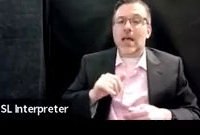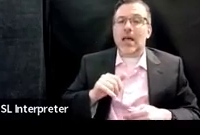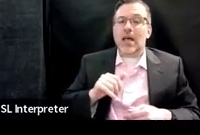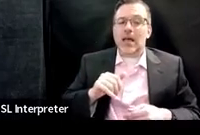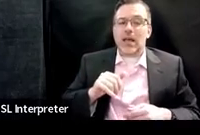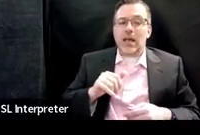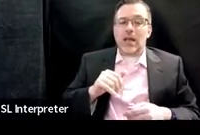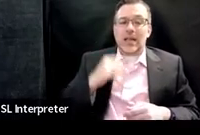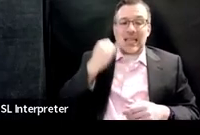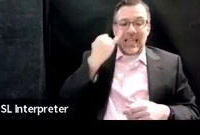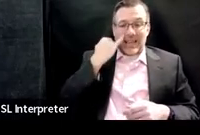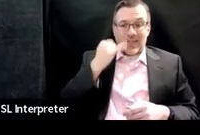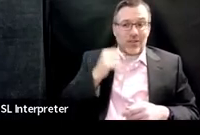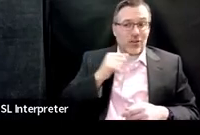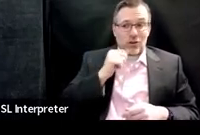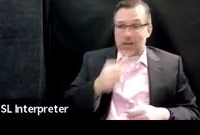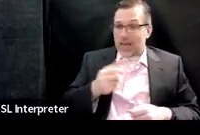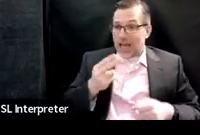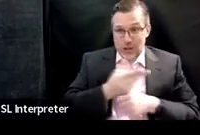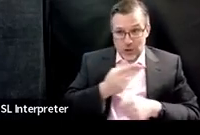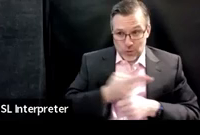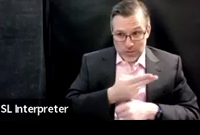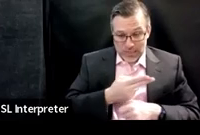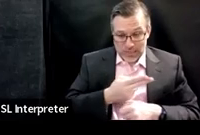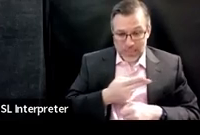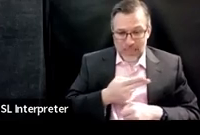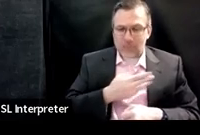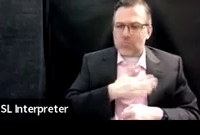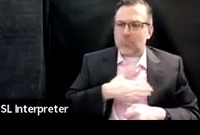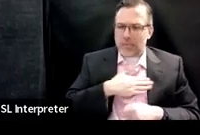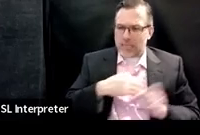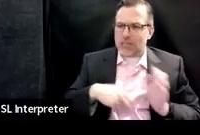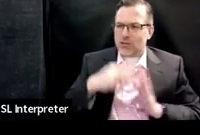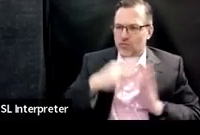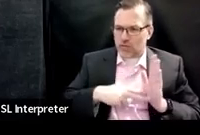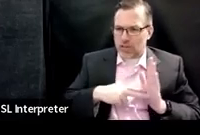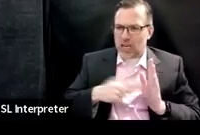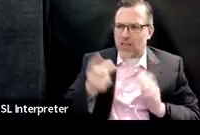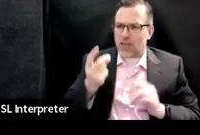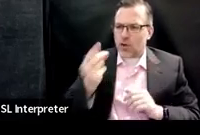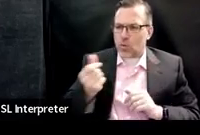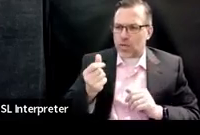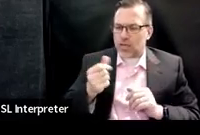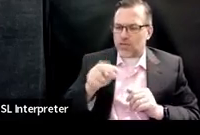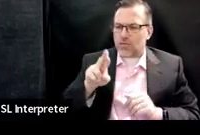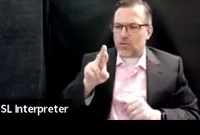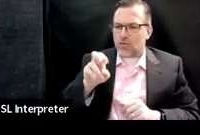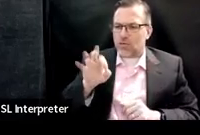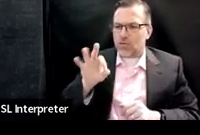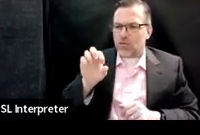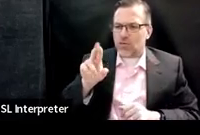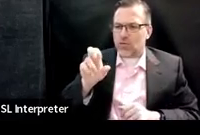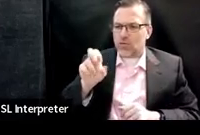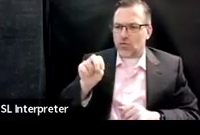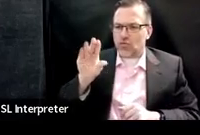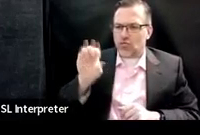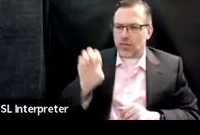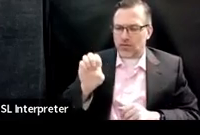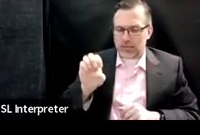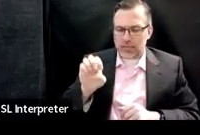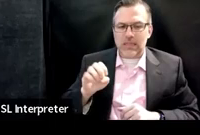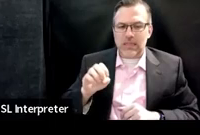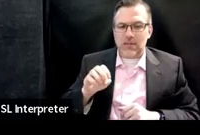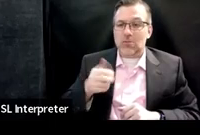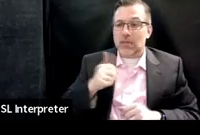if you're not using it, when it gets sent to you in your email, take a look at it. And if you have feedback for that as well, let us